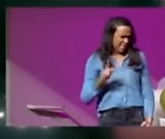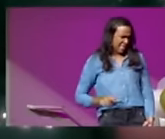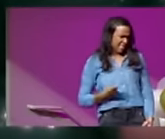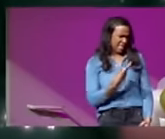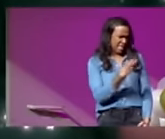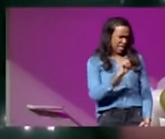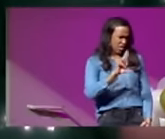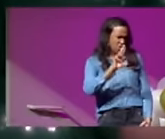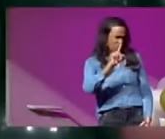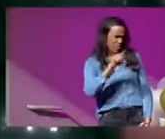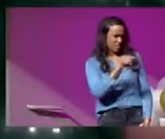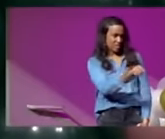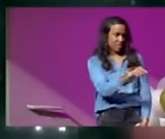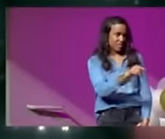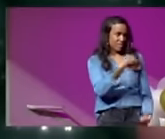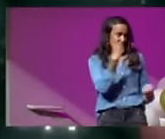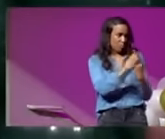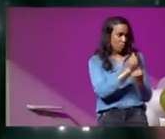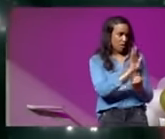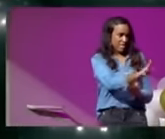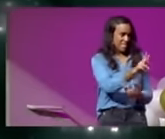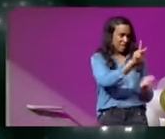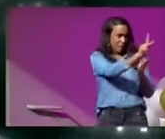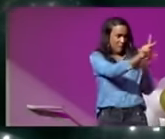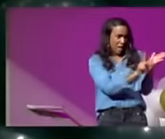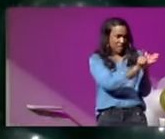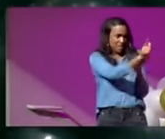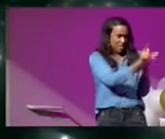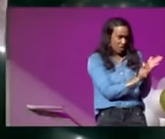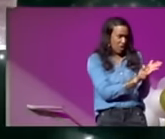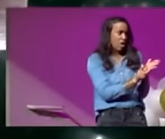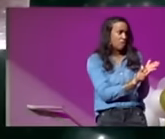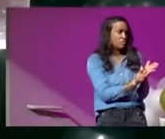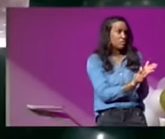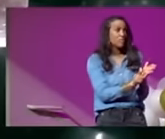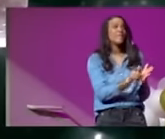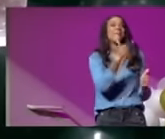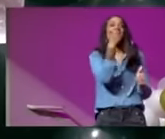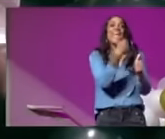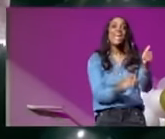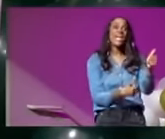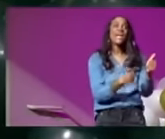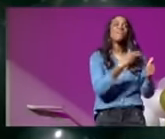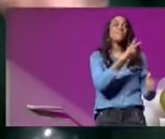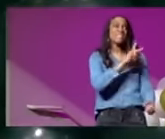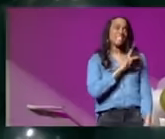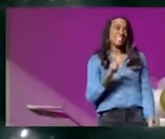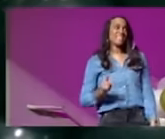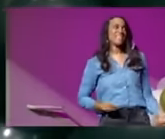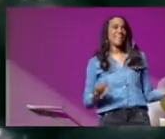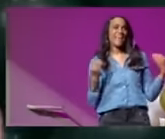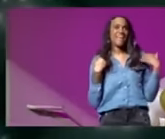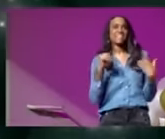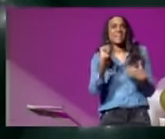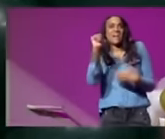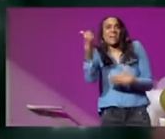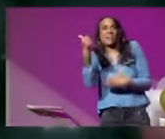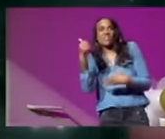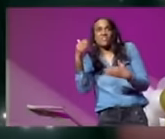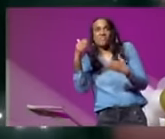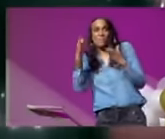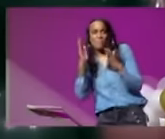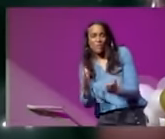engaged in. Y'all didn't get that right there. But every Herod has a Billy Graham. Every Herod has